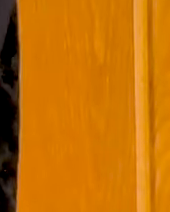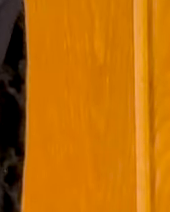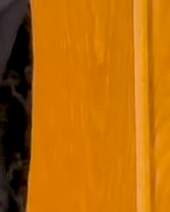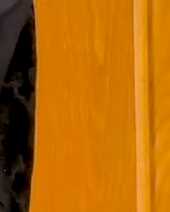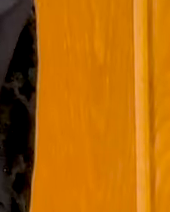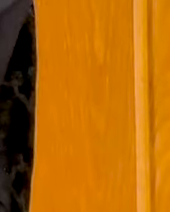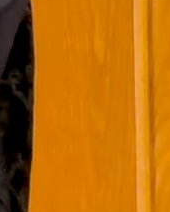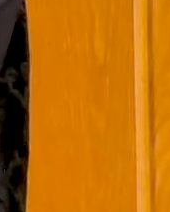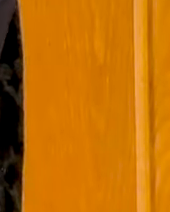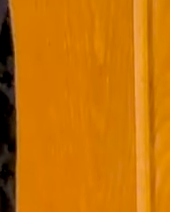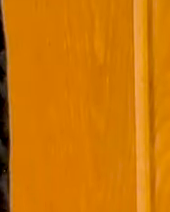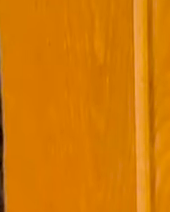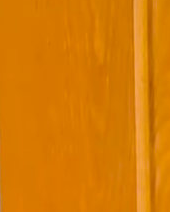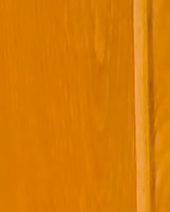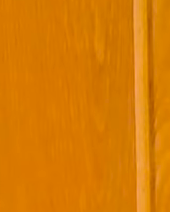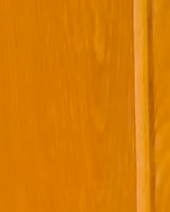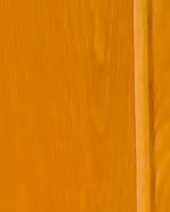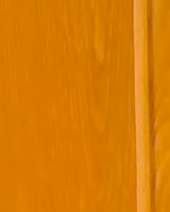Every October,